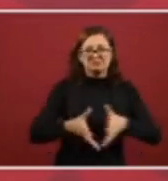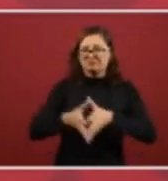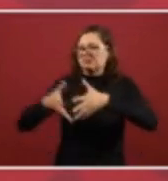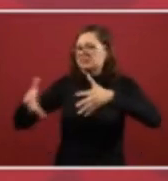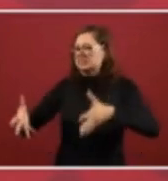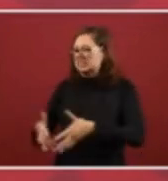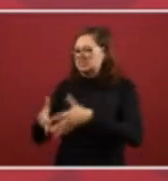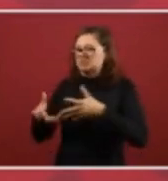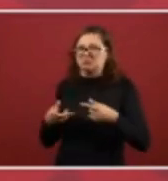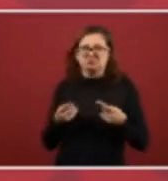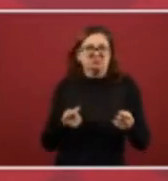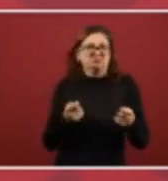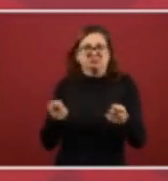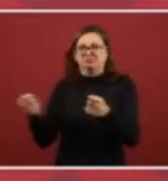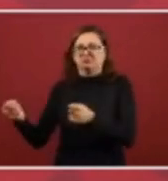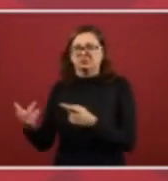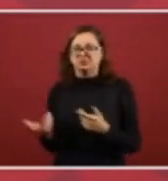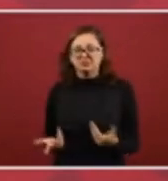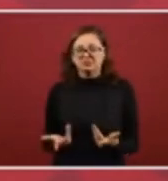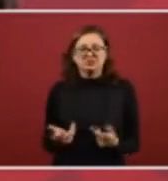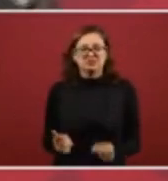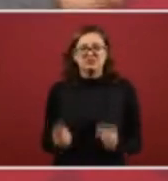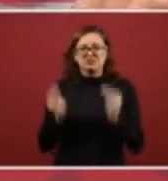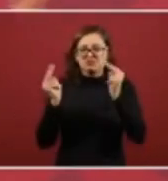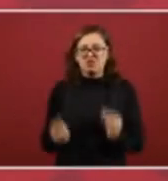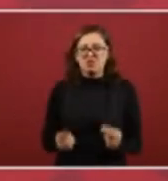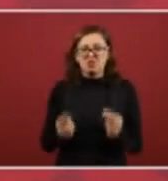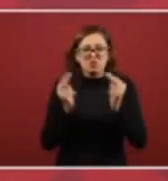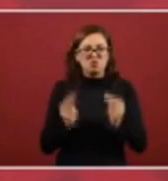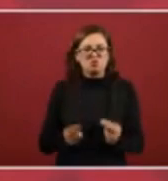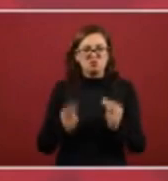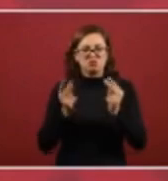urban anarchy. Due to